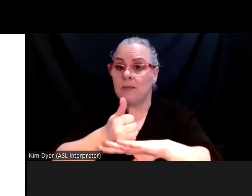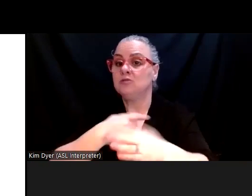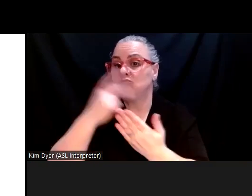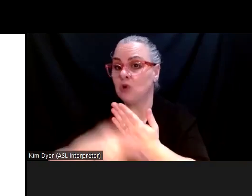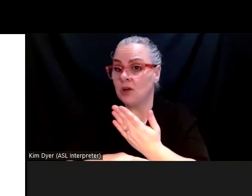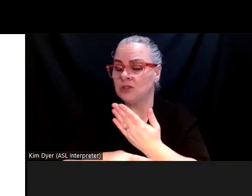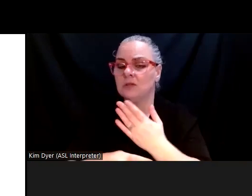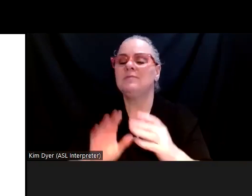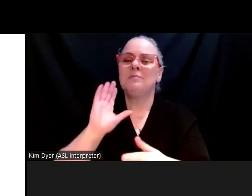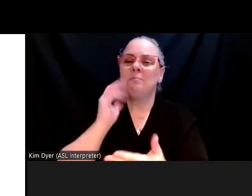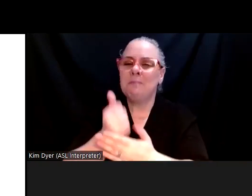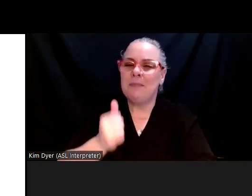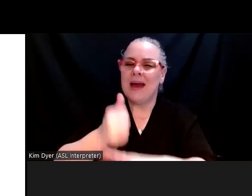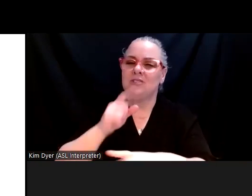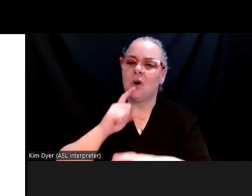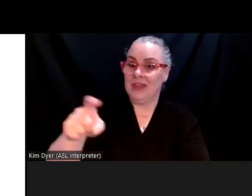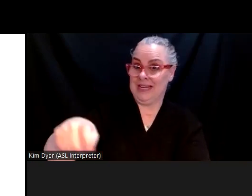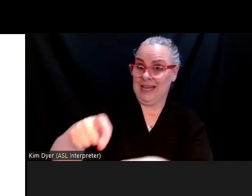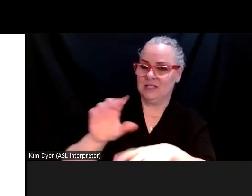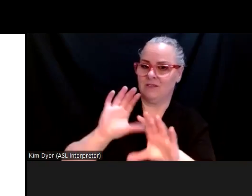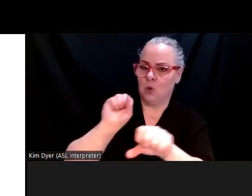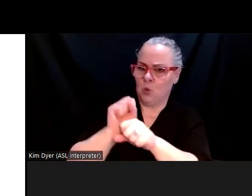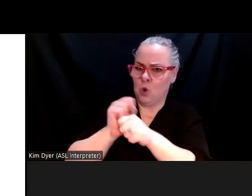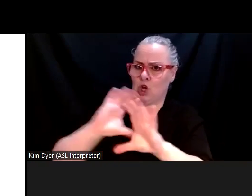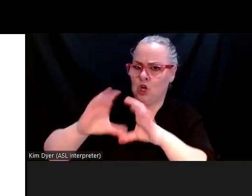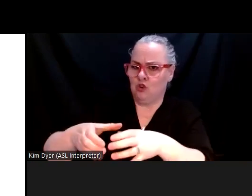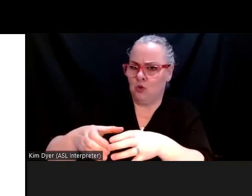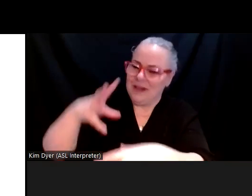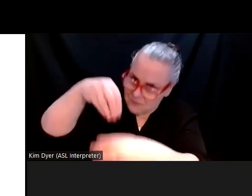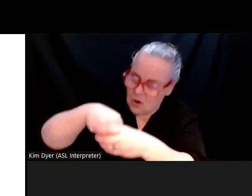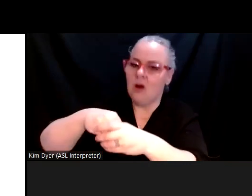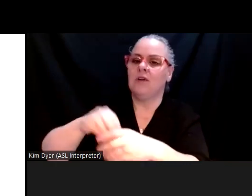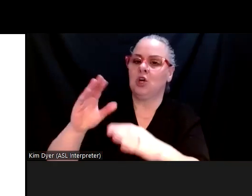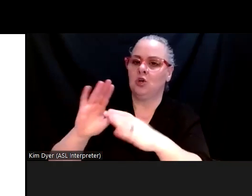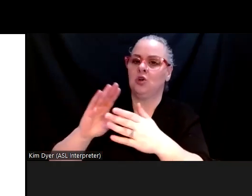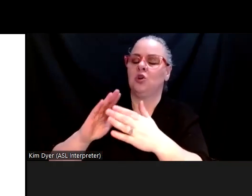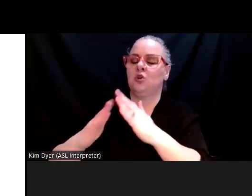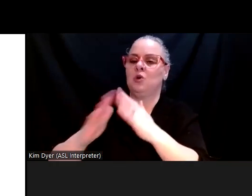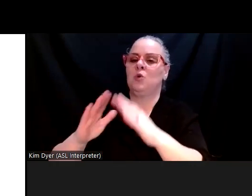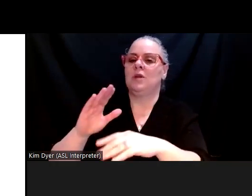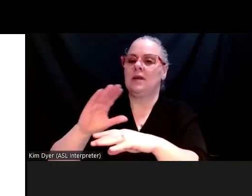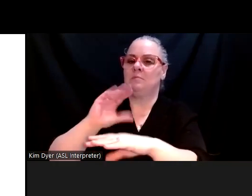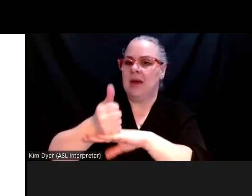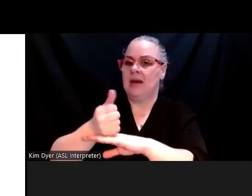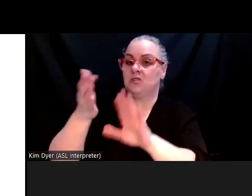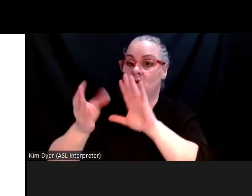needs identified by a working group involving community-based organizations. Next slide,